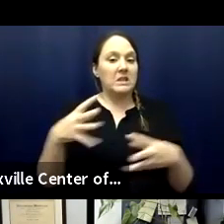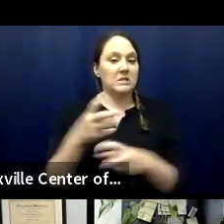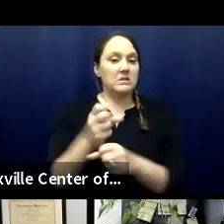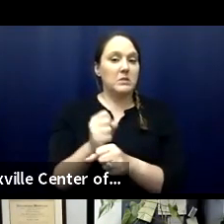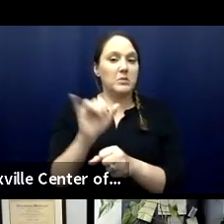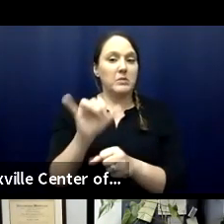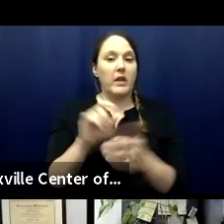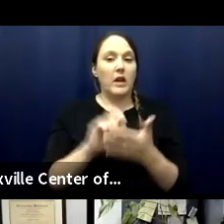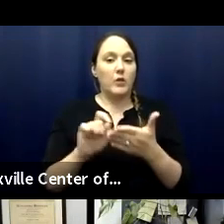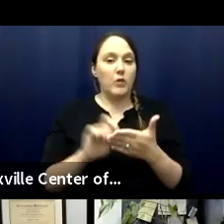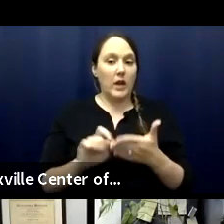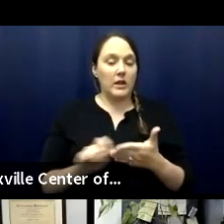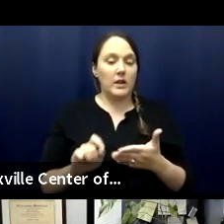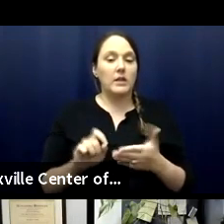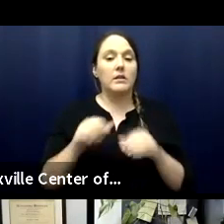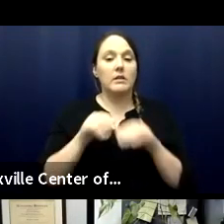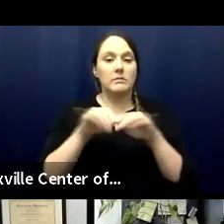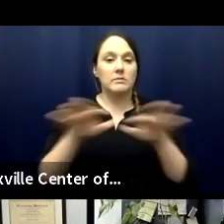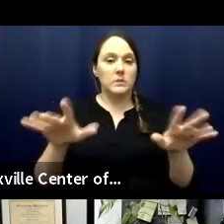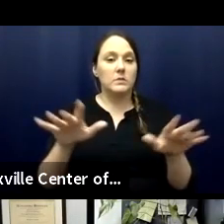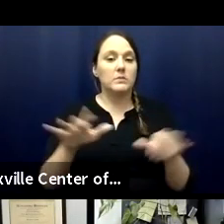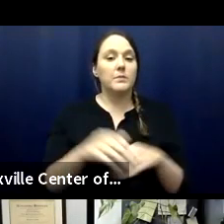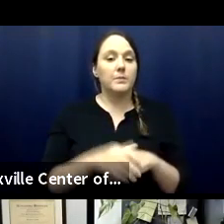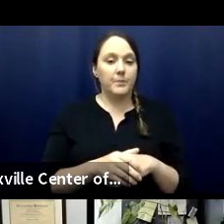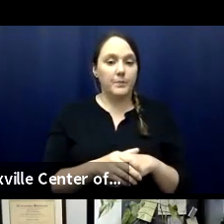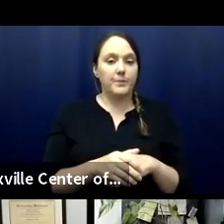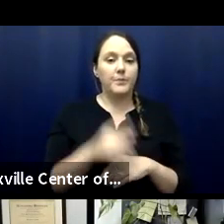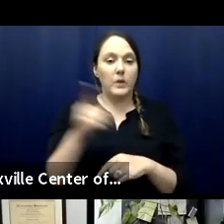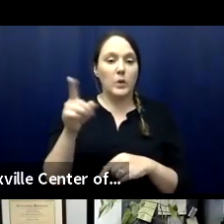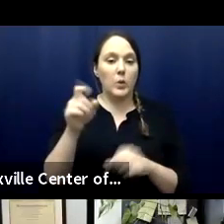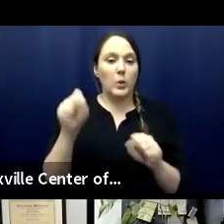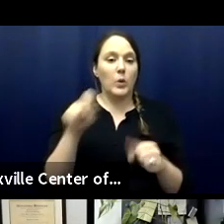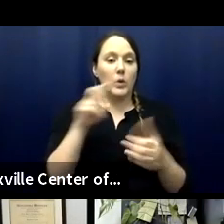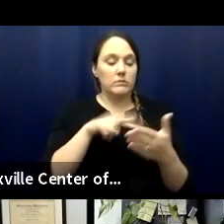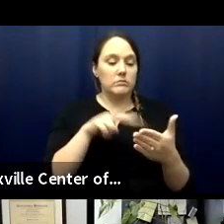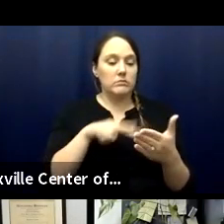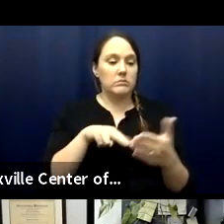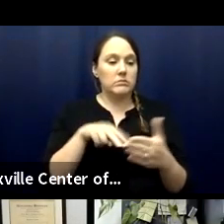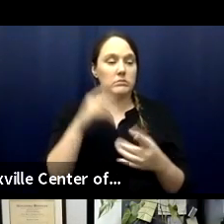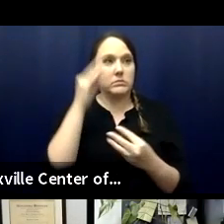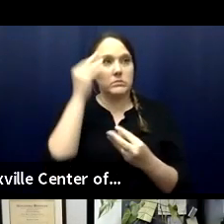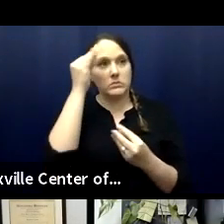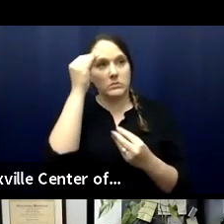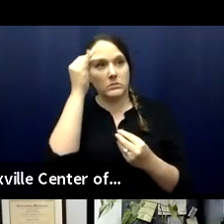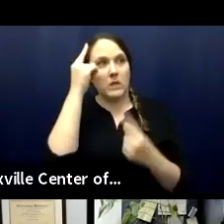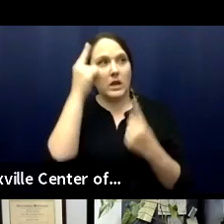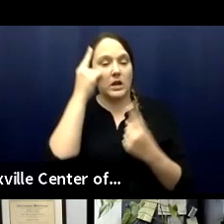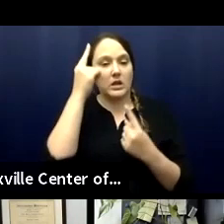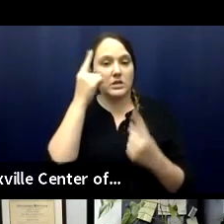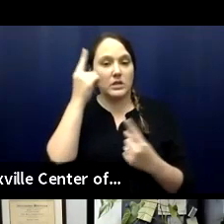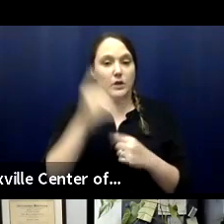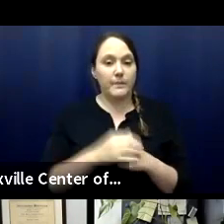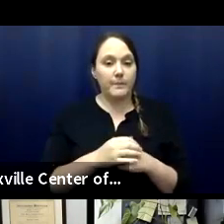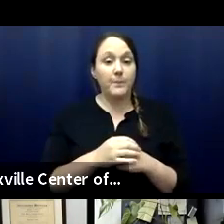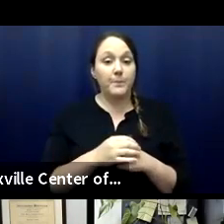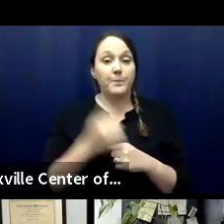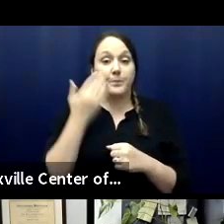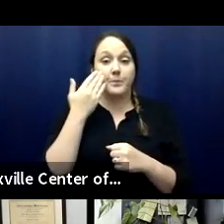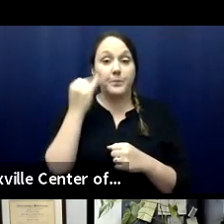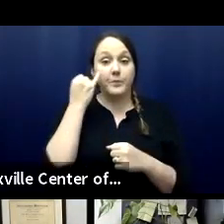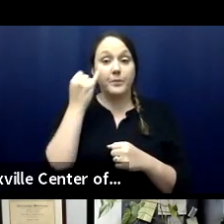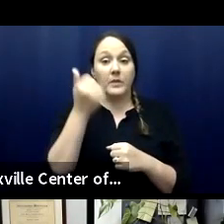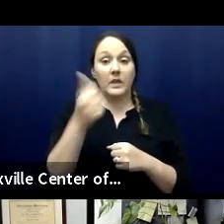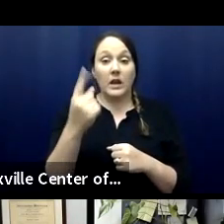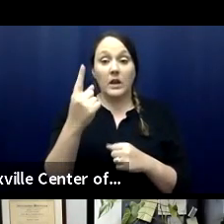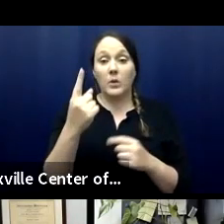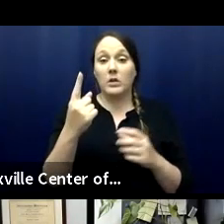in writing and send it out to y'all for you to absorb and consider. And I don't know if anybody from the